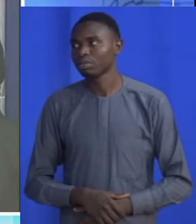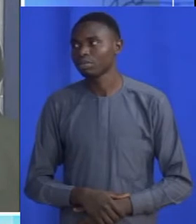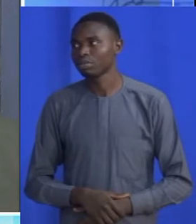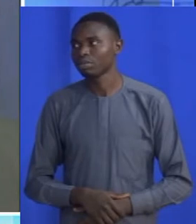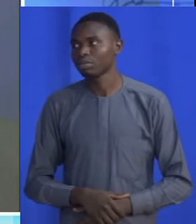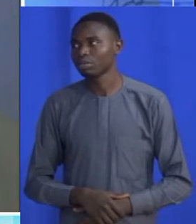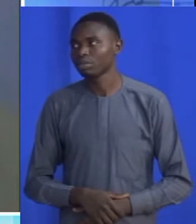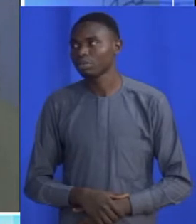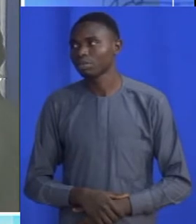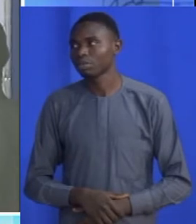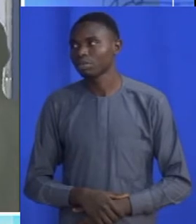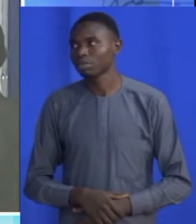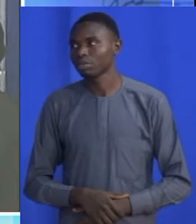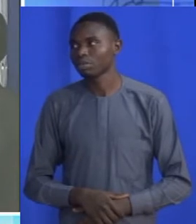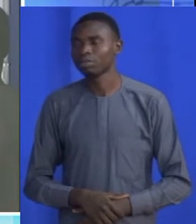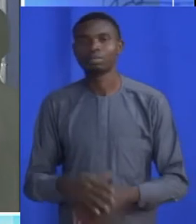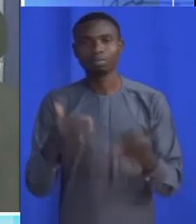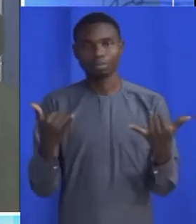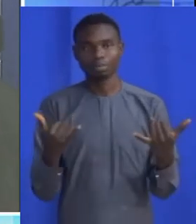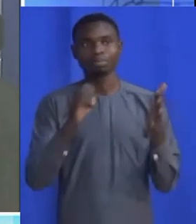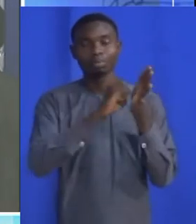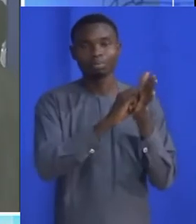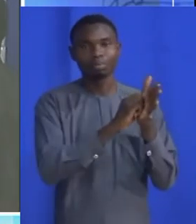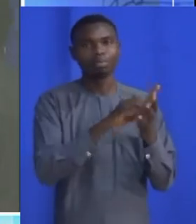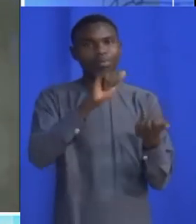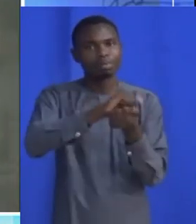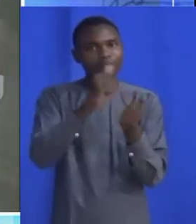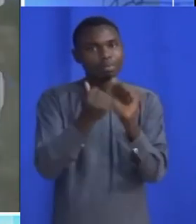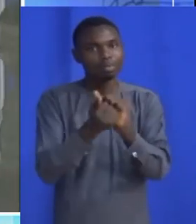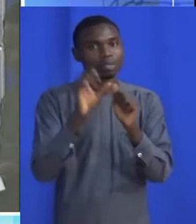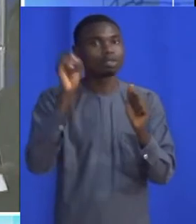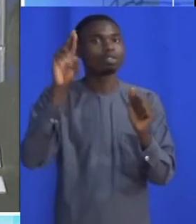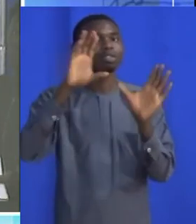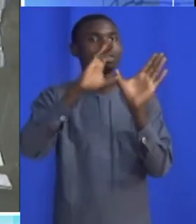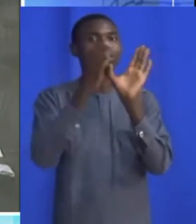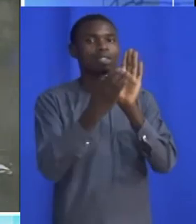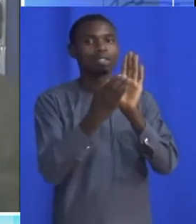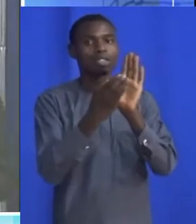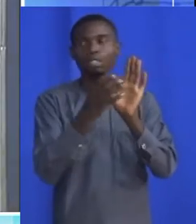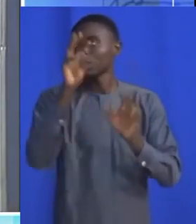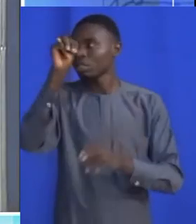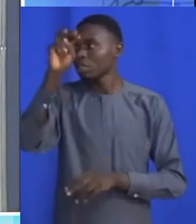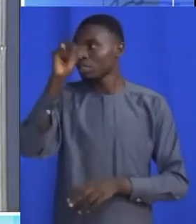General and Chief Justice of the Federation. These people are exempted.